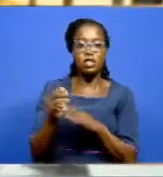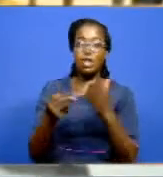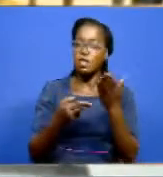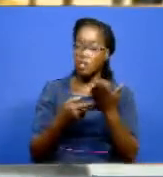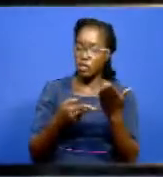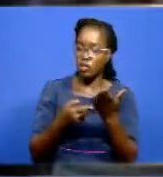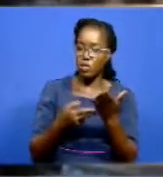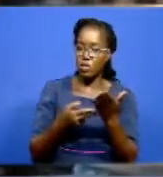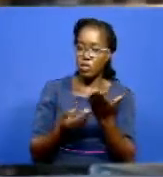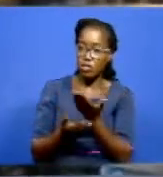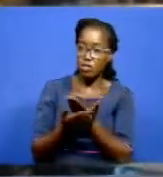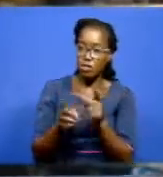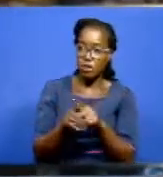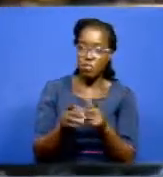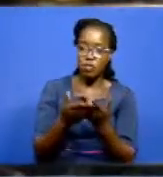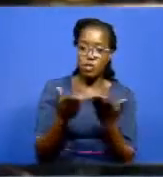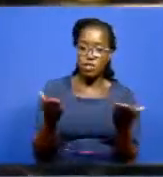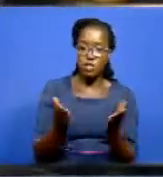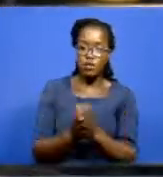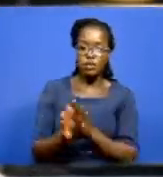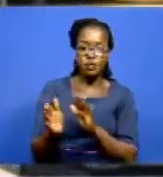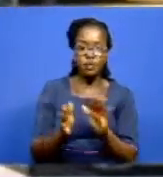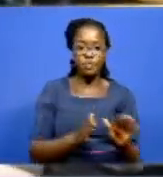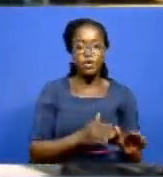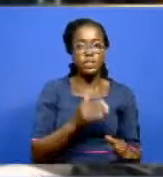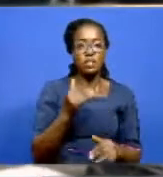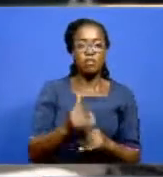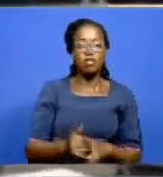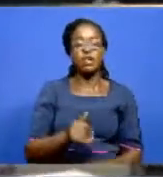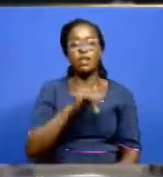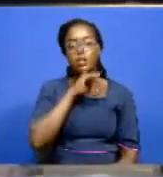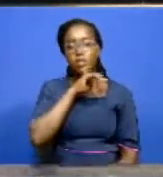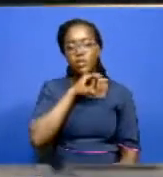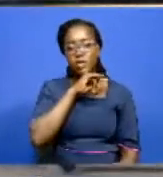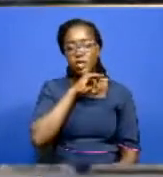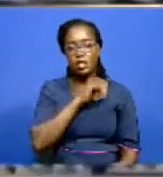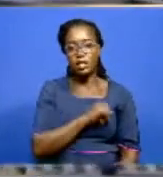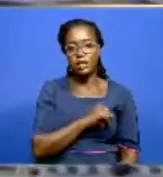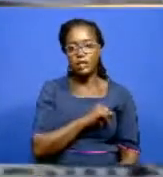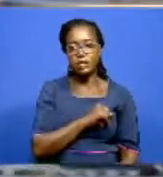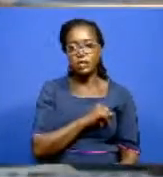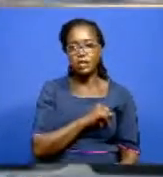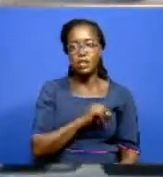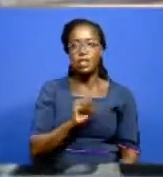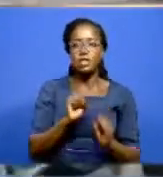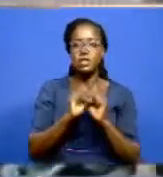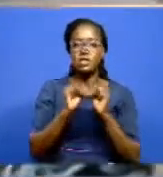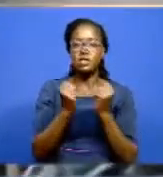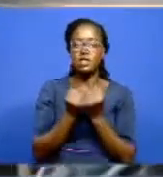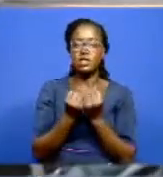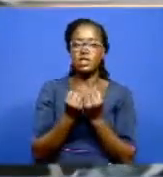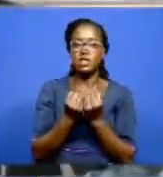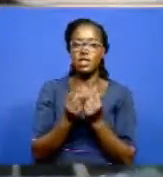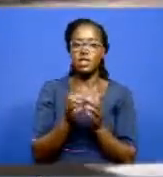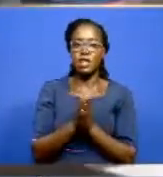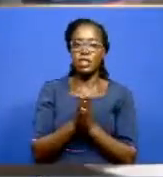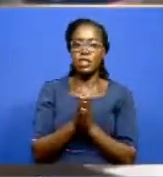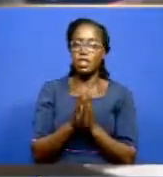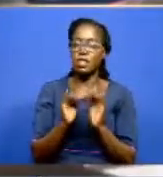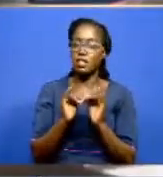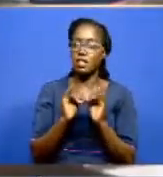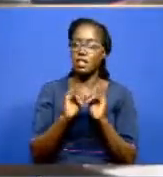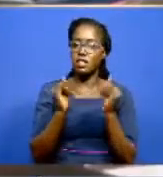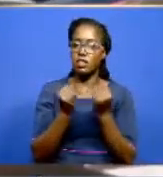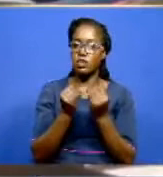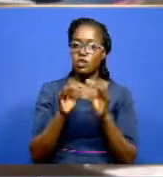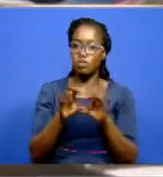technologies. Finally, in Uganda, Uganda Marketers Society and the Chartered Institute of Marketing have